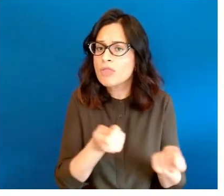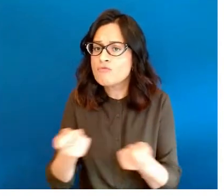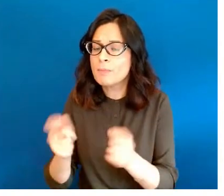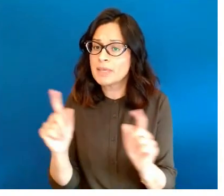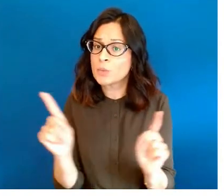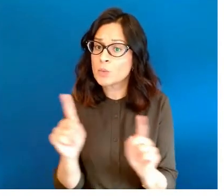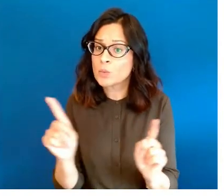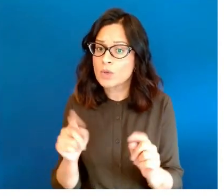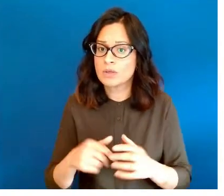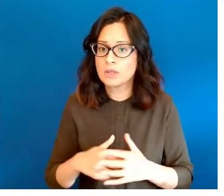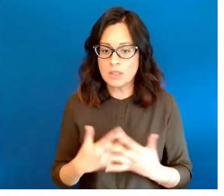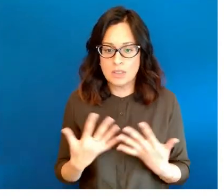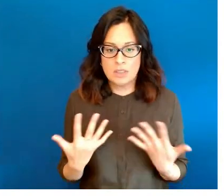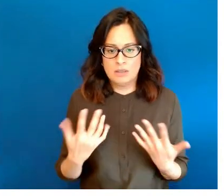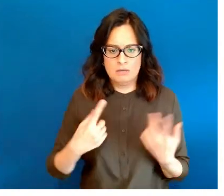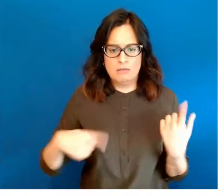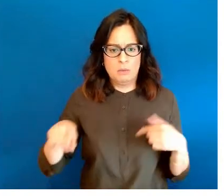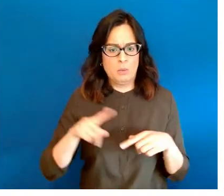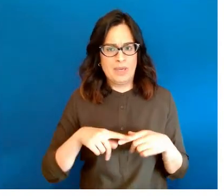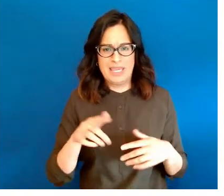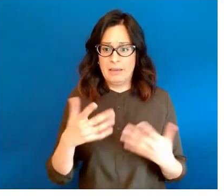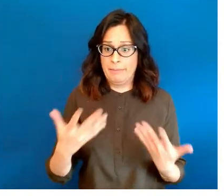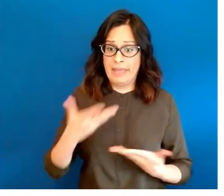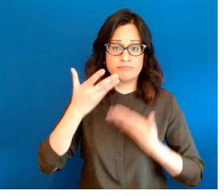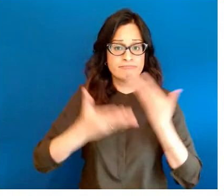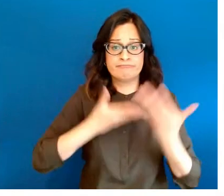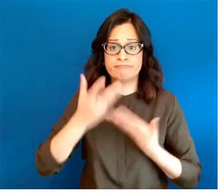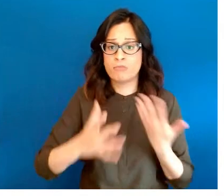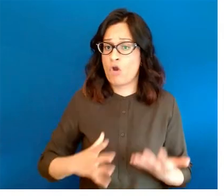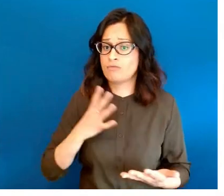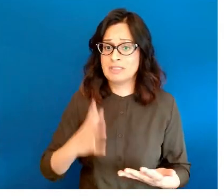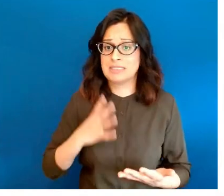So we know, as I've said, that these